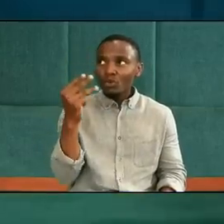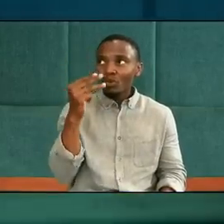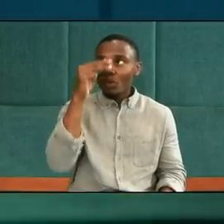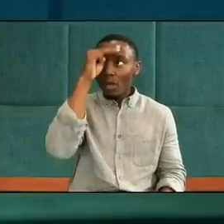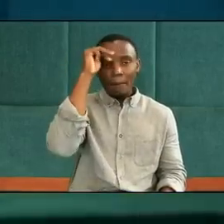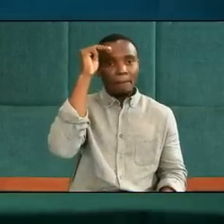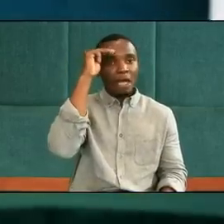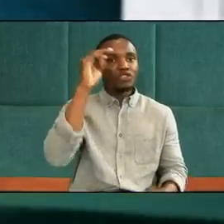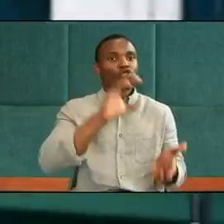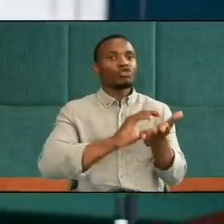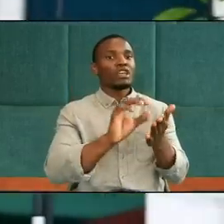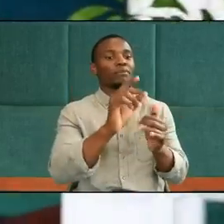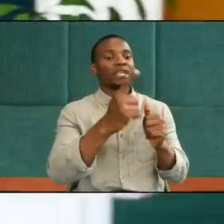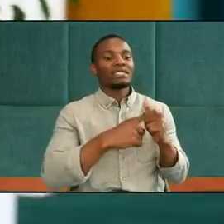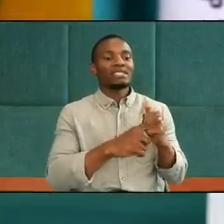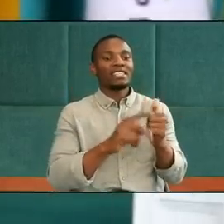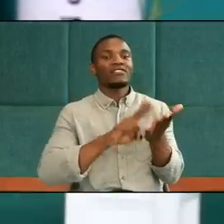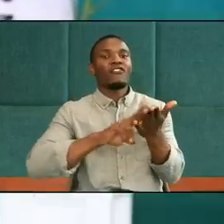I'm in verse 20.